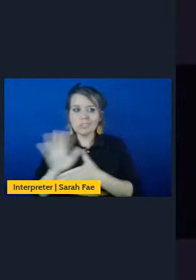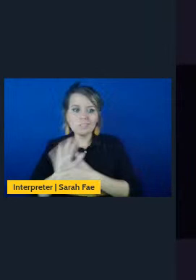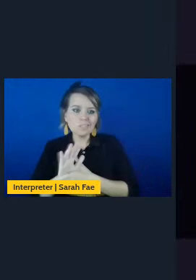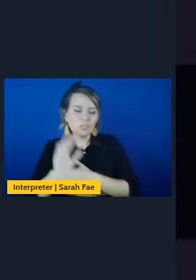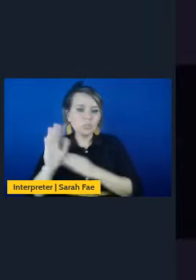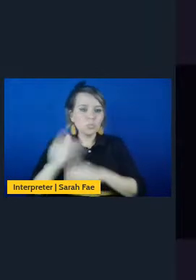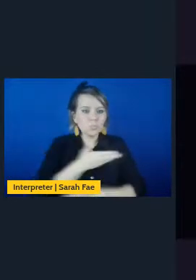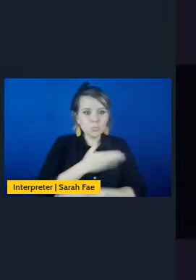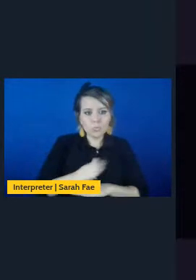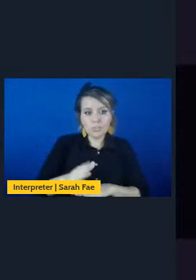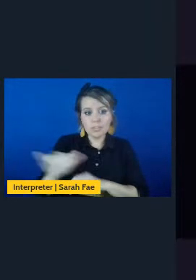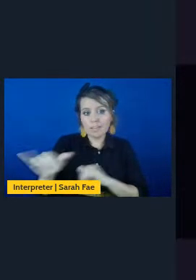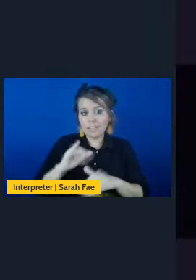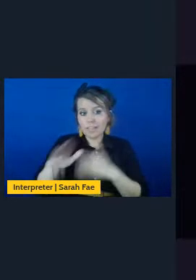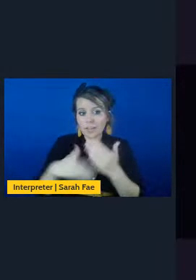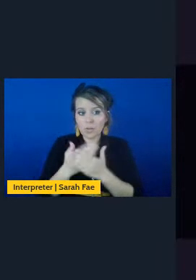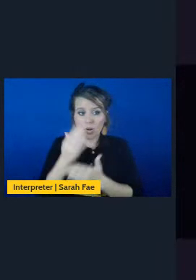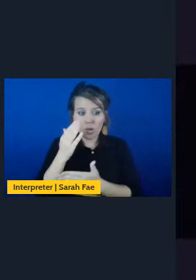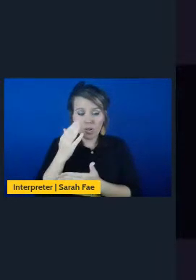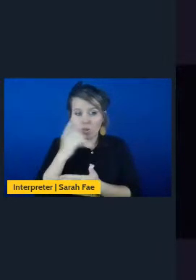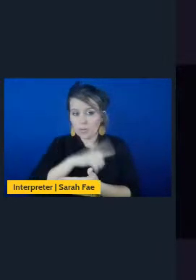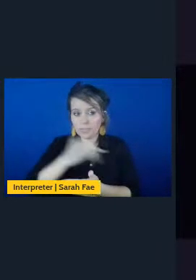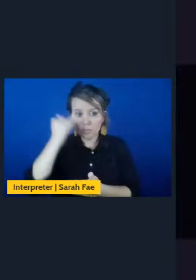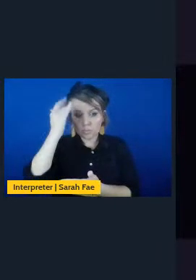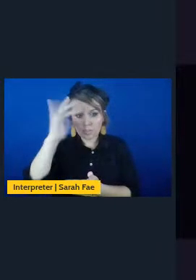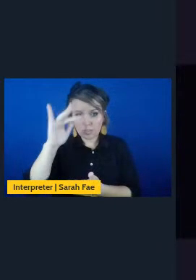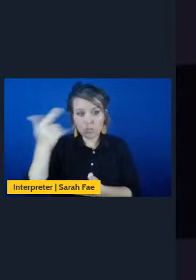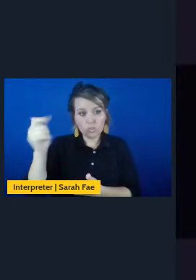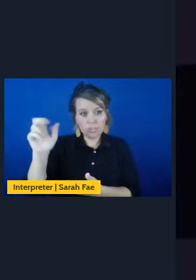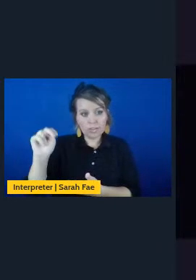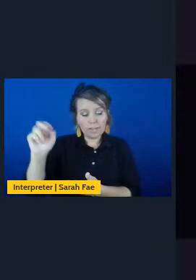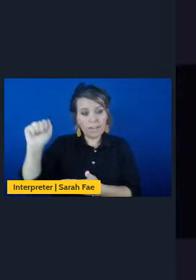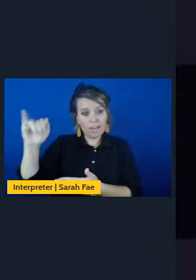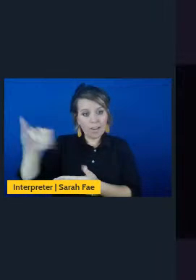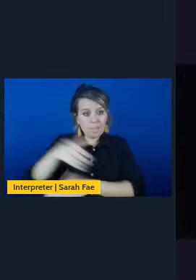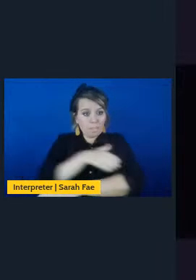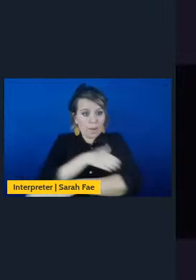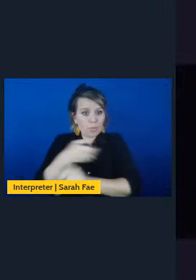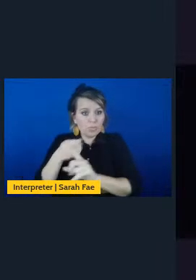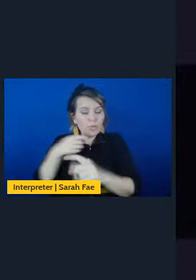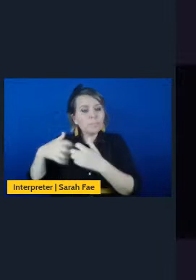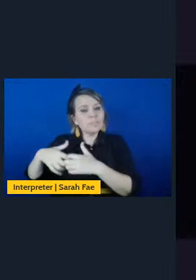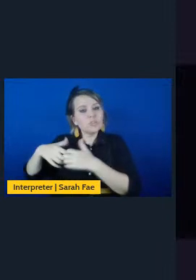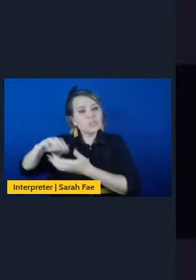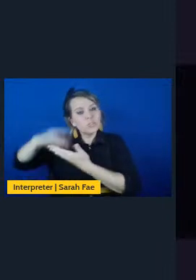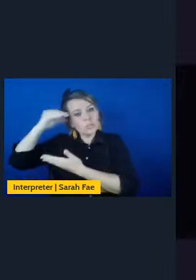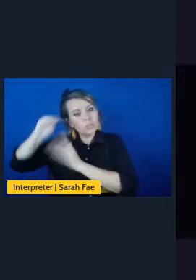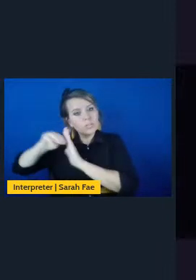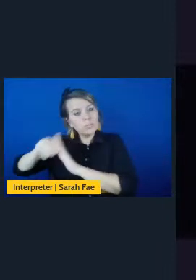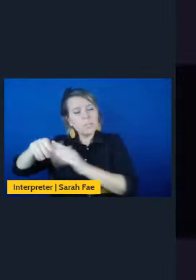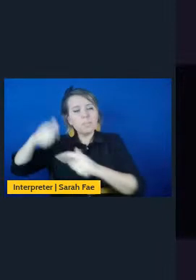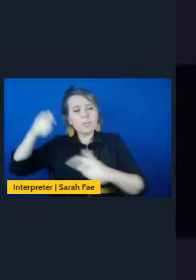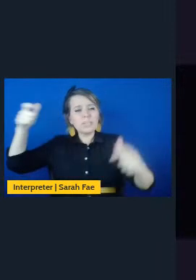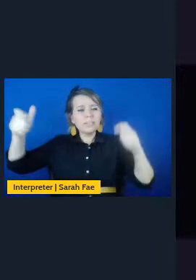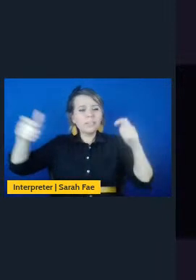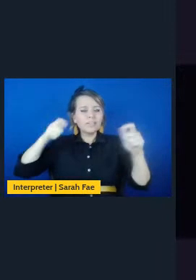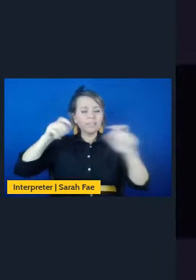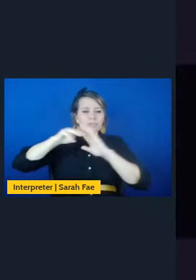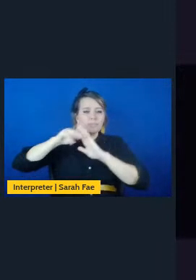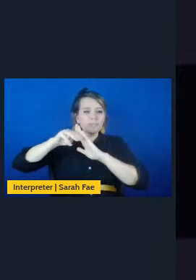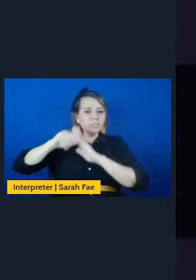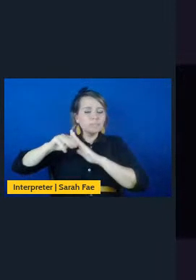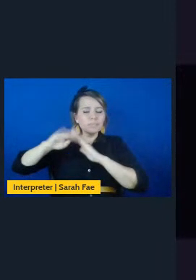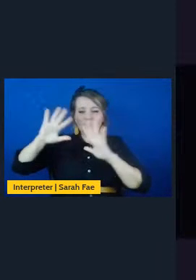all artificial intelligence, generative AI is also powered by machine learning models. These are very large models that are pre-trained